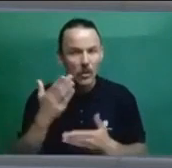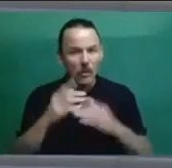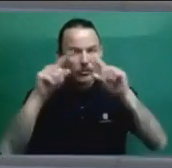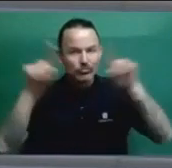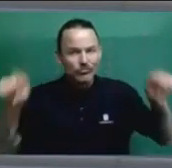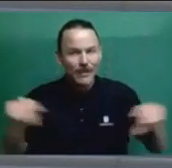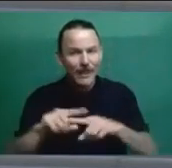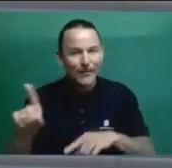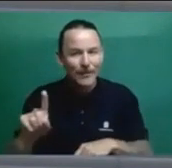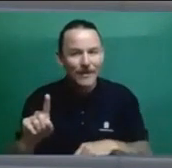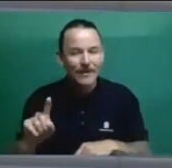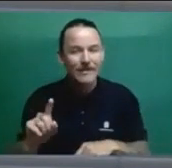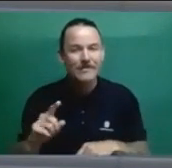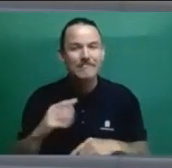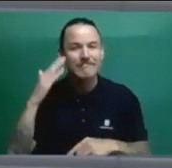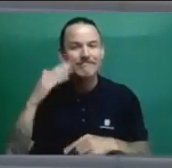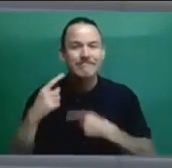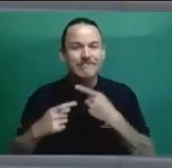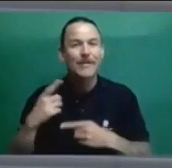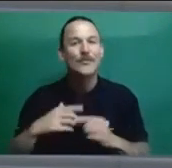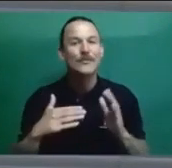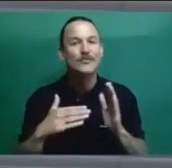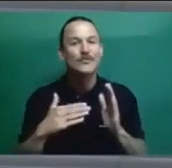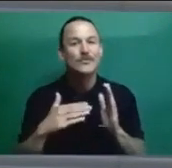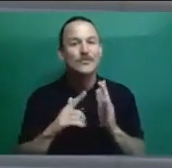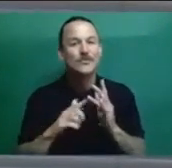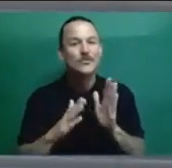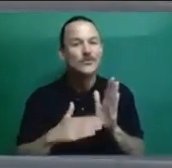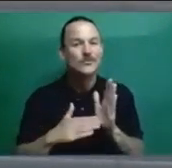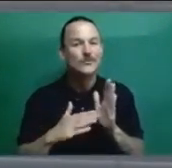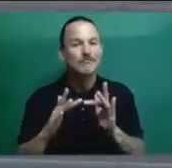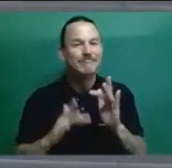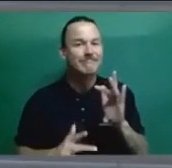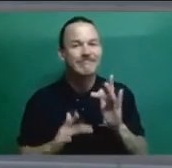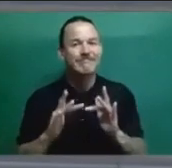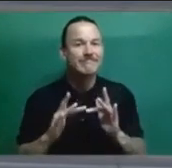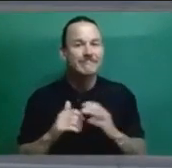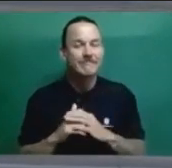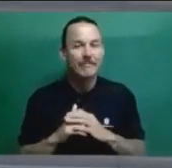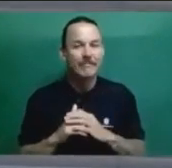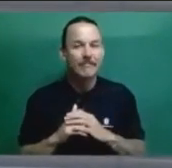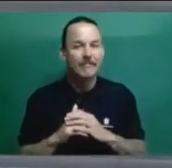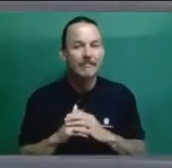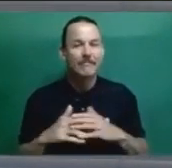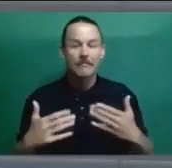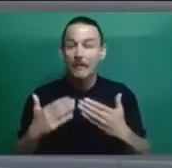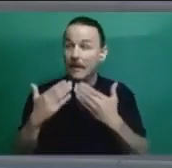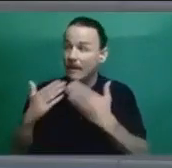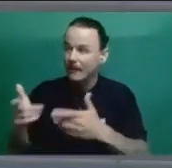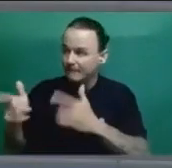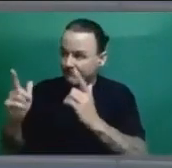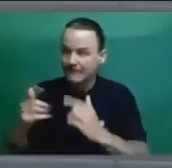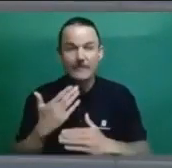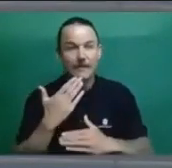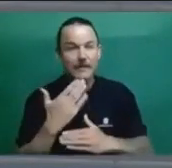that the Zoom is flipped to the Secretary. Thank you for the presentation and thank you for appearing today. It's one of my tasks to champion the cause of